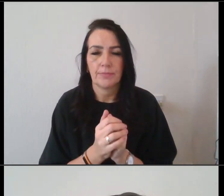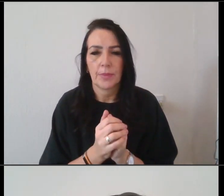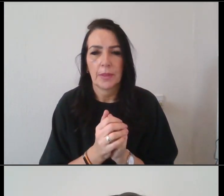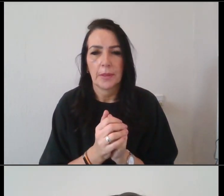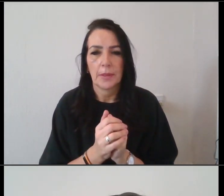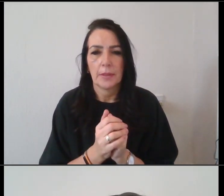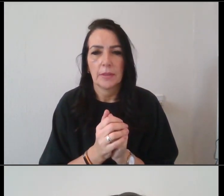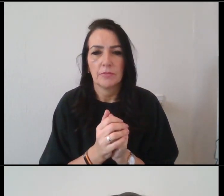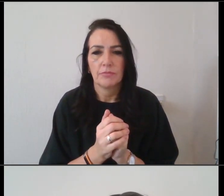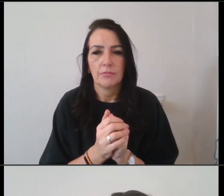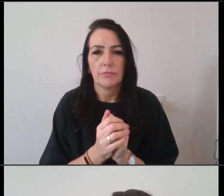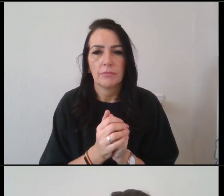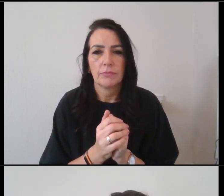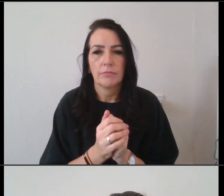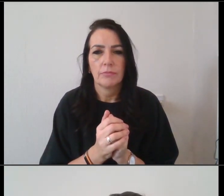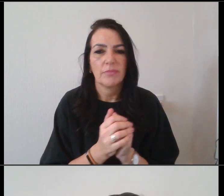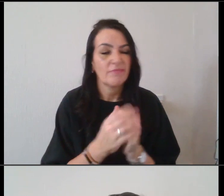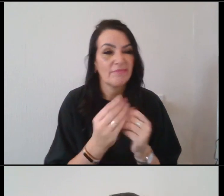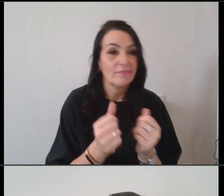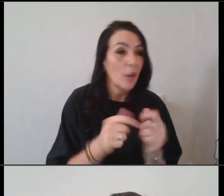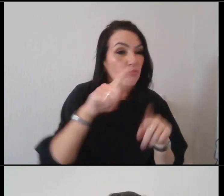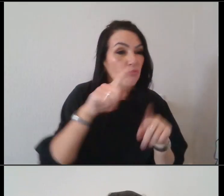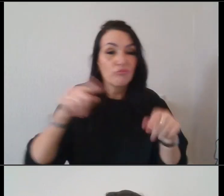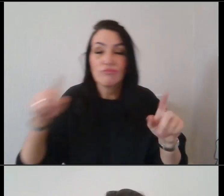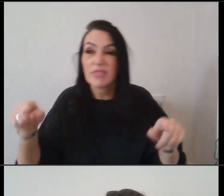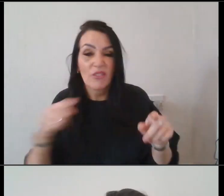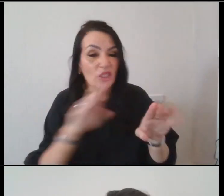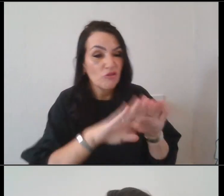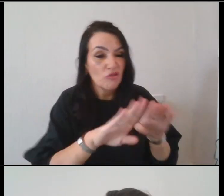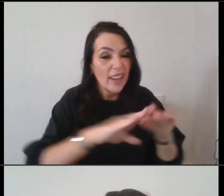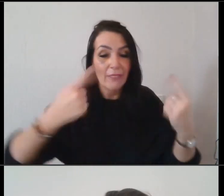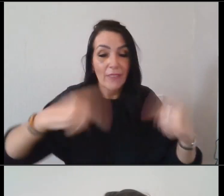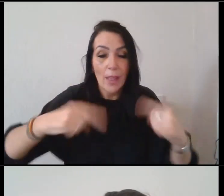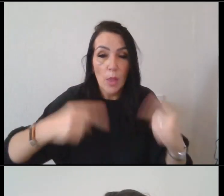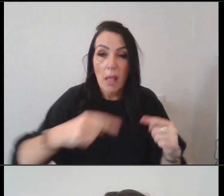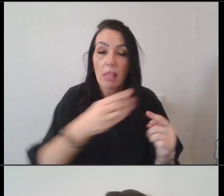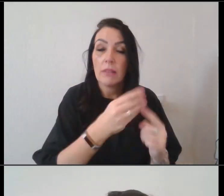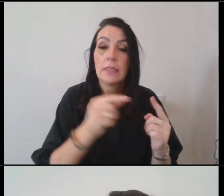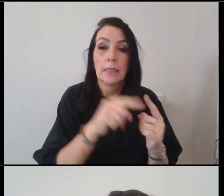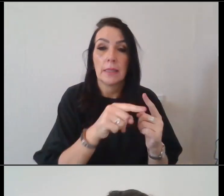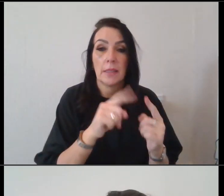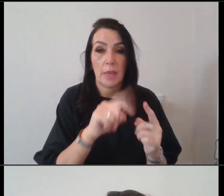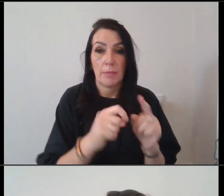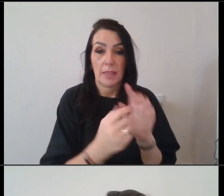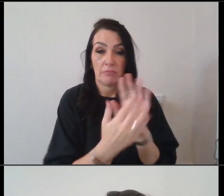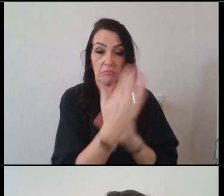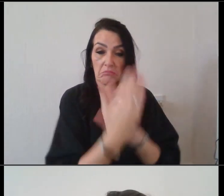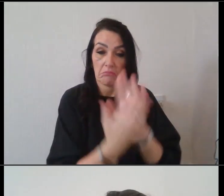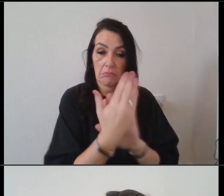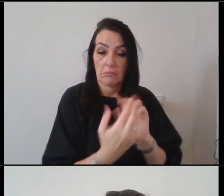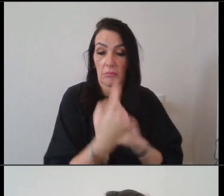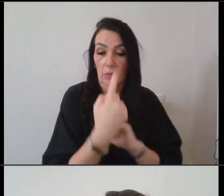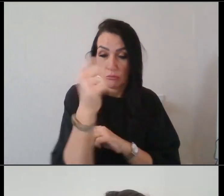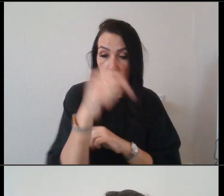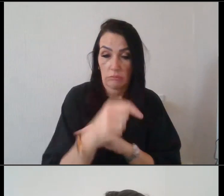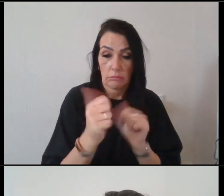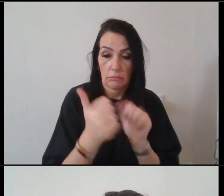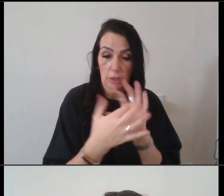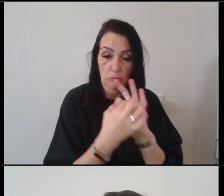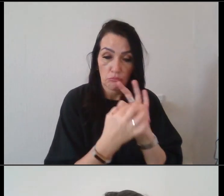all kind of have different benefits. So for example, getting together in person, that's a great way to